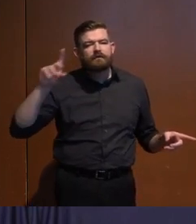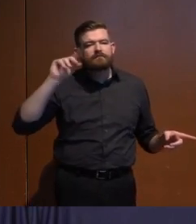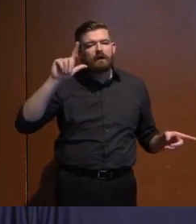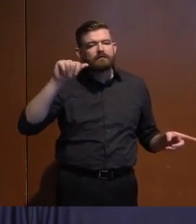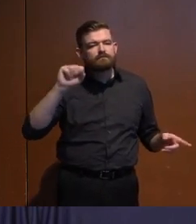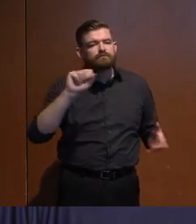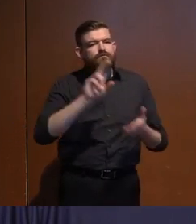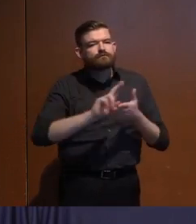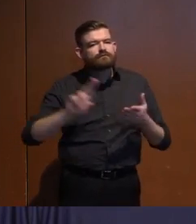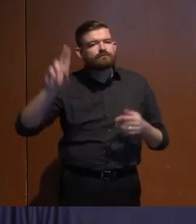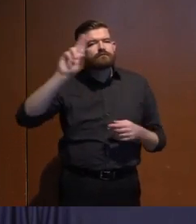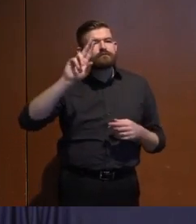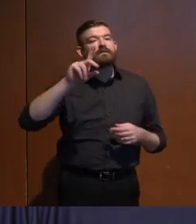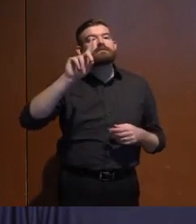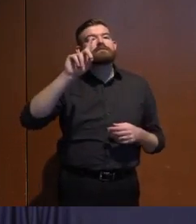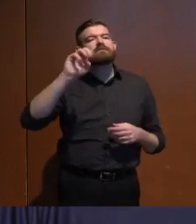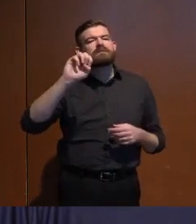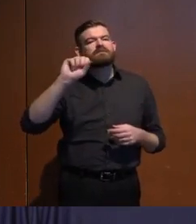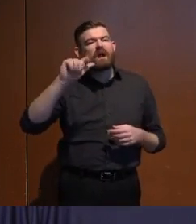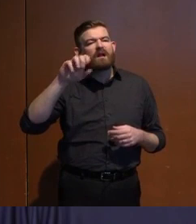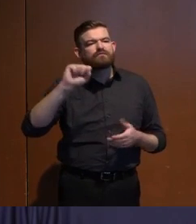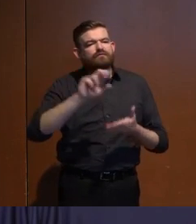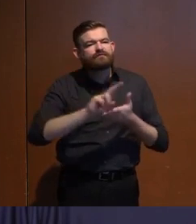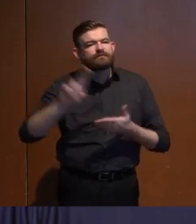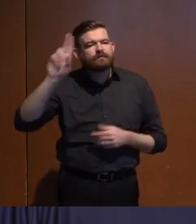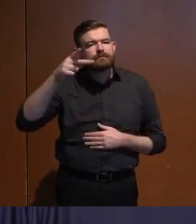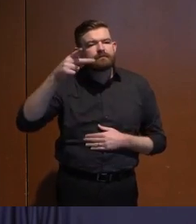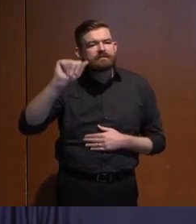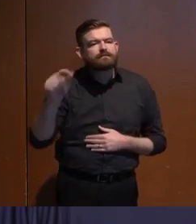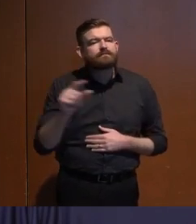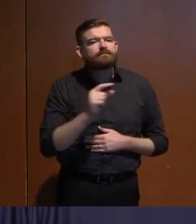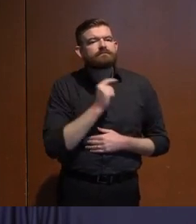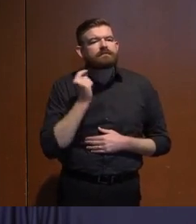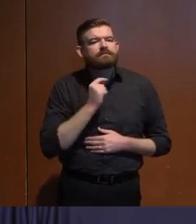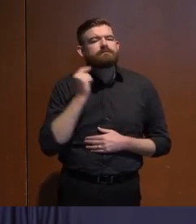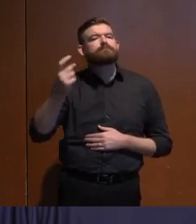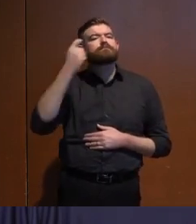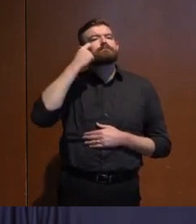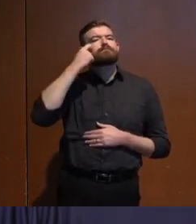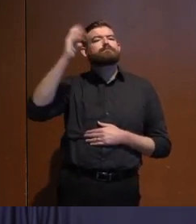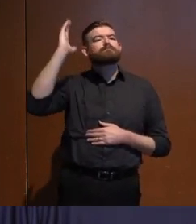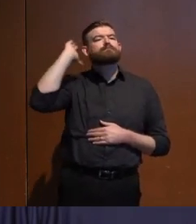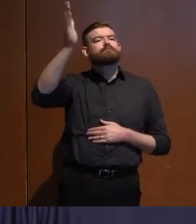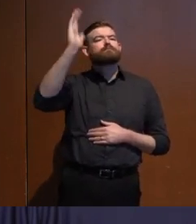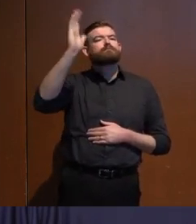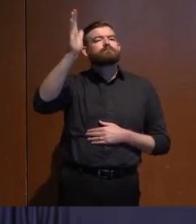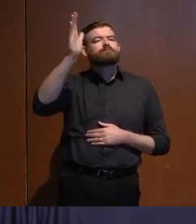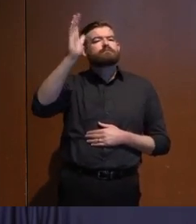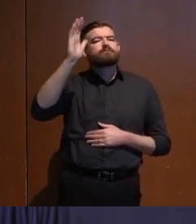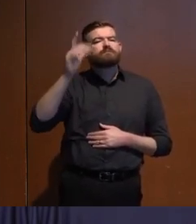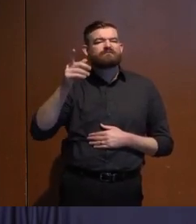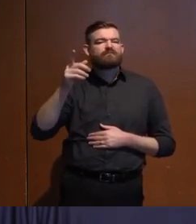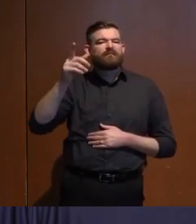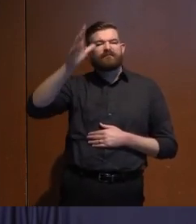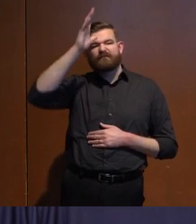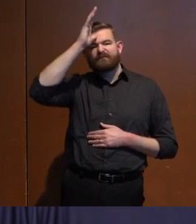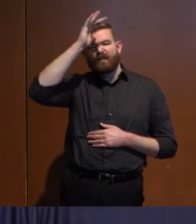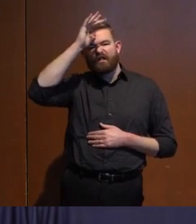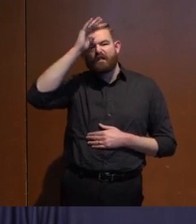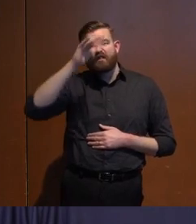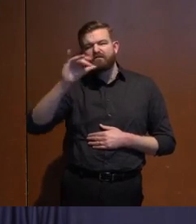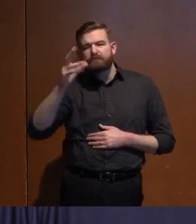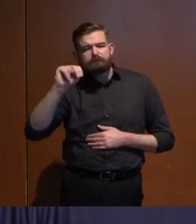a recent homily during an online service, Father Jim, as I understand he likes to be referred to, urged his congregation not